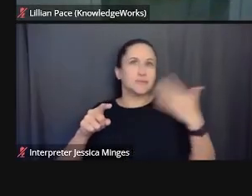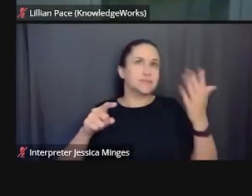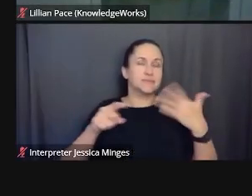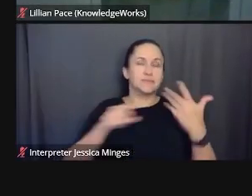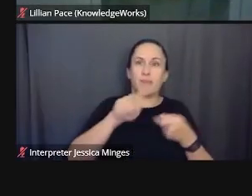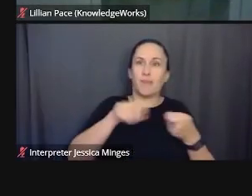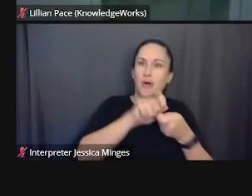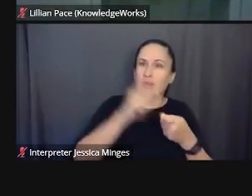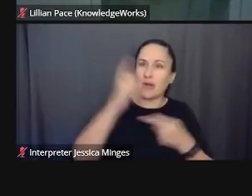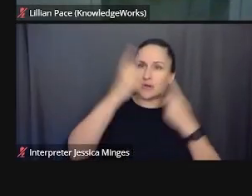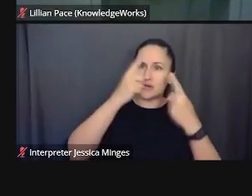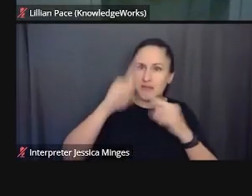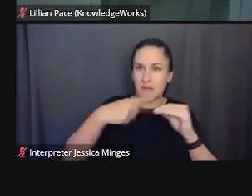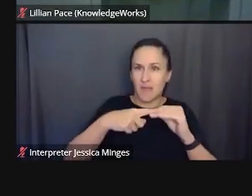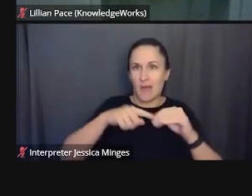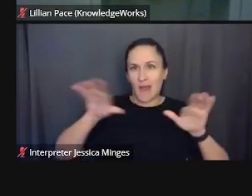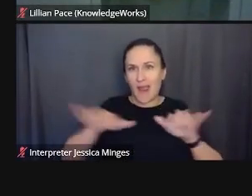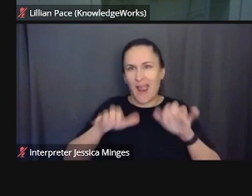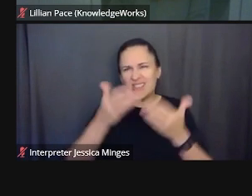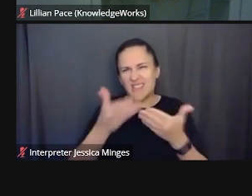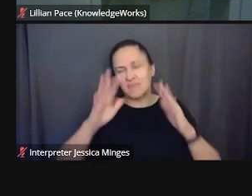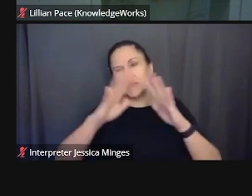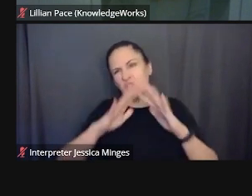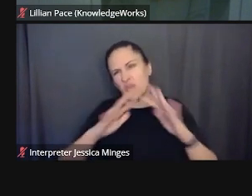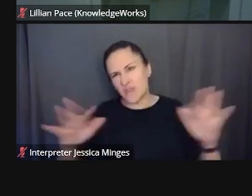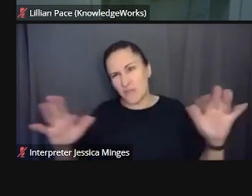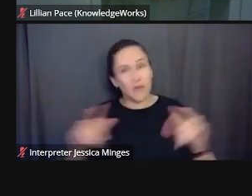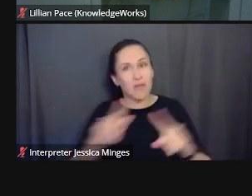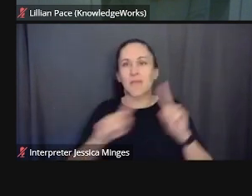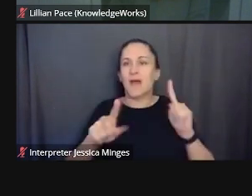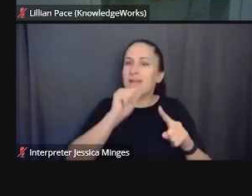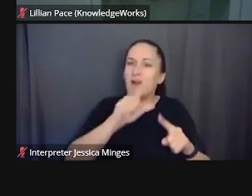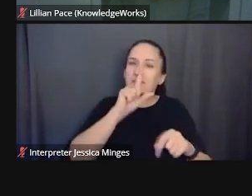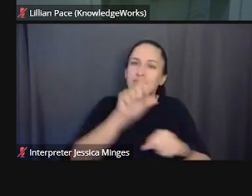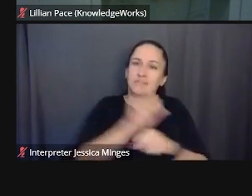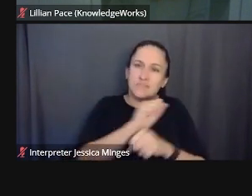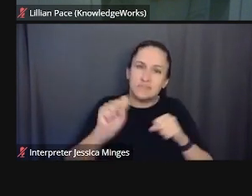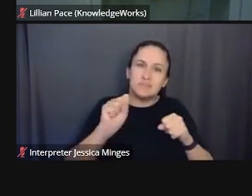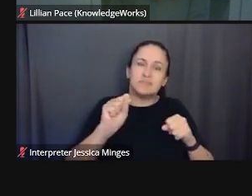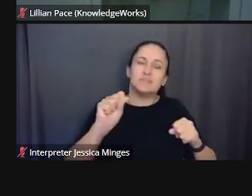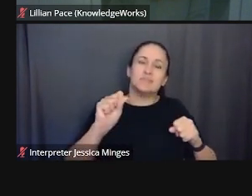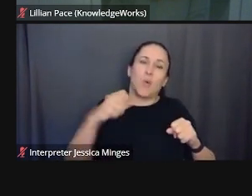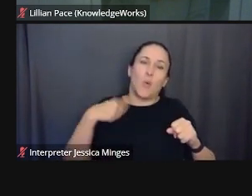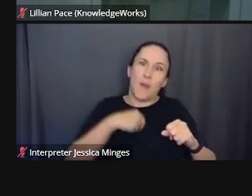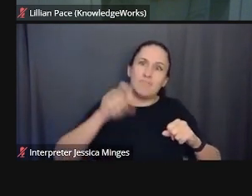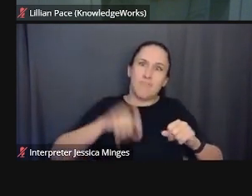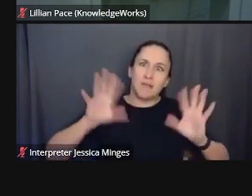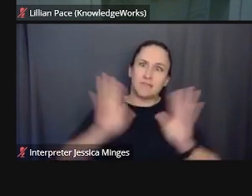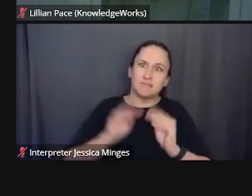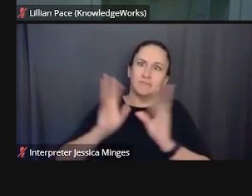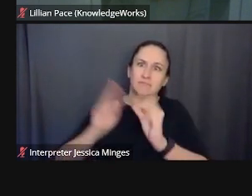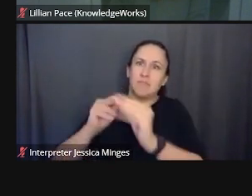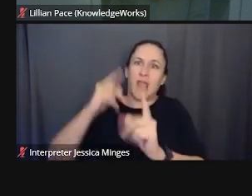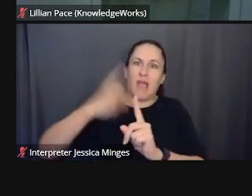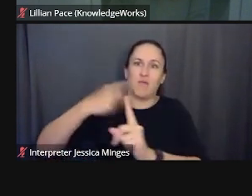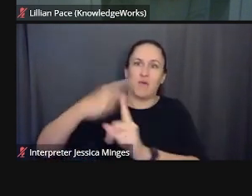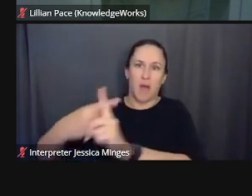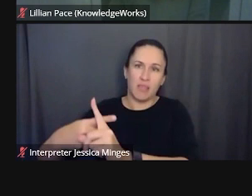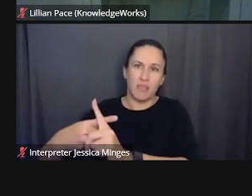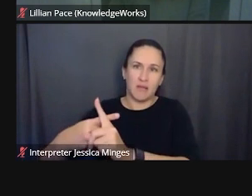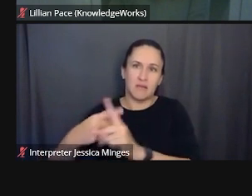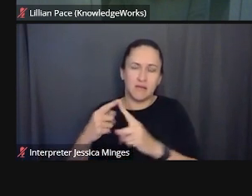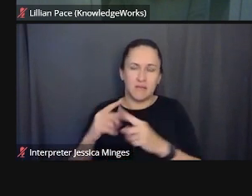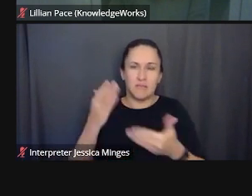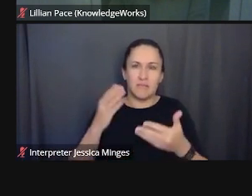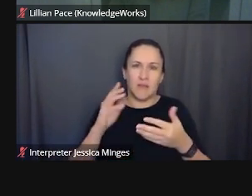particular consideration of action items, so on and so forth. But it won't necessarily be that we meet every month, kind of the first